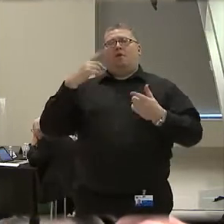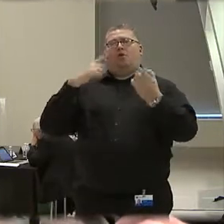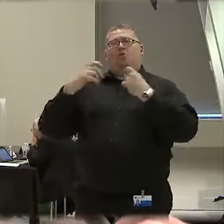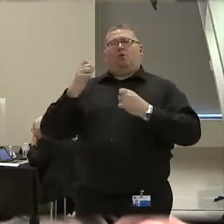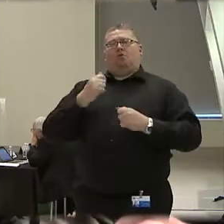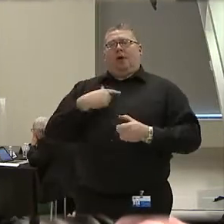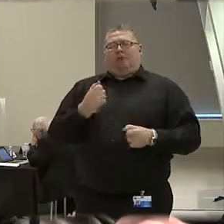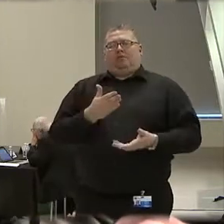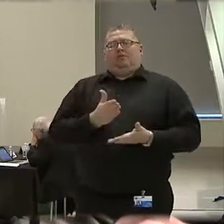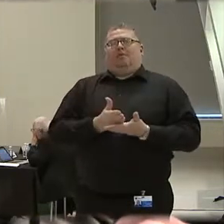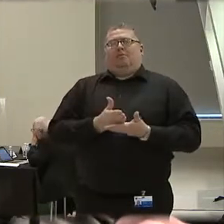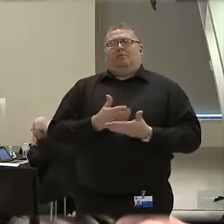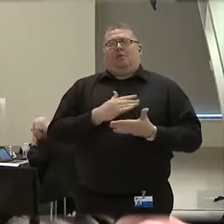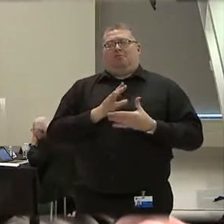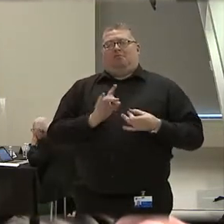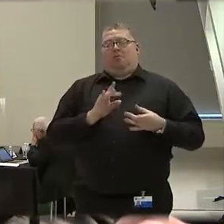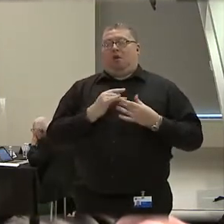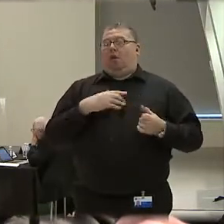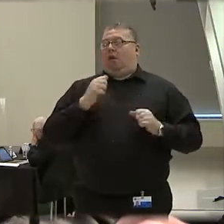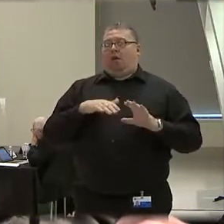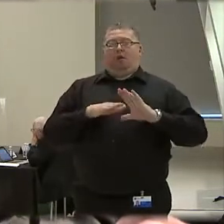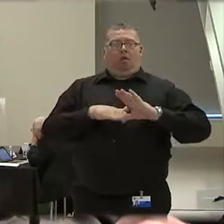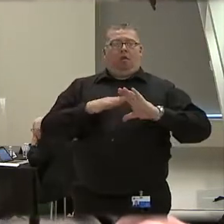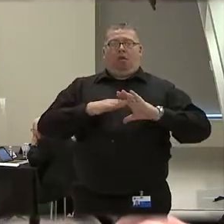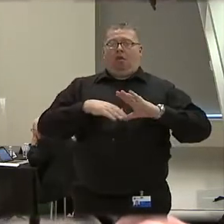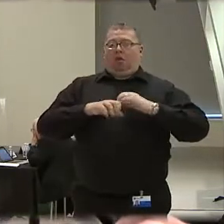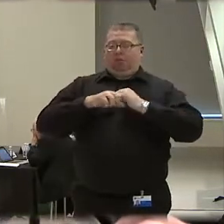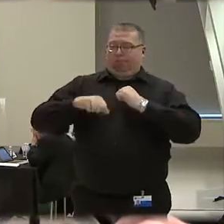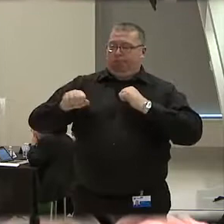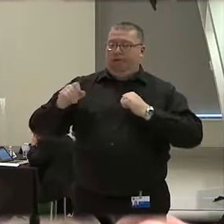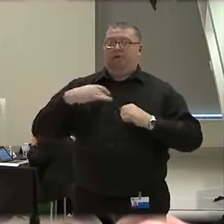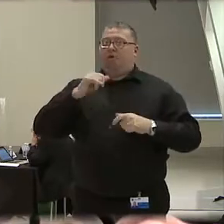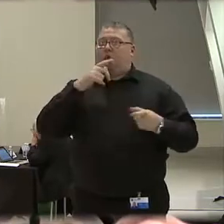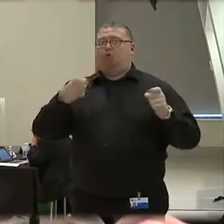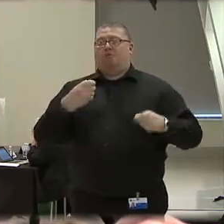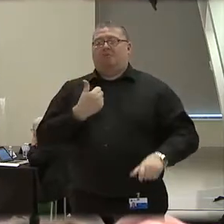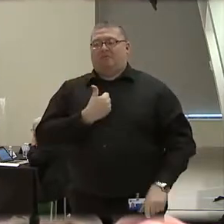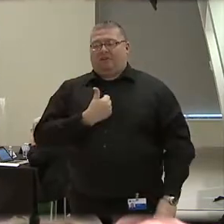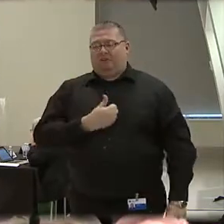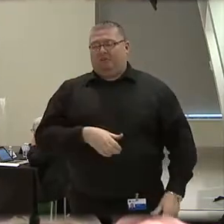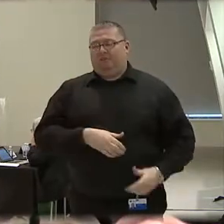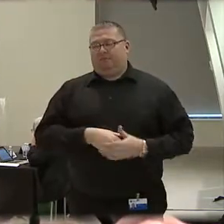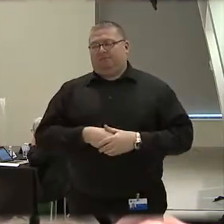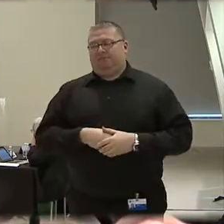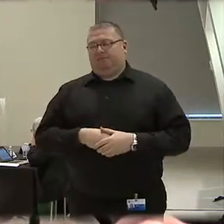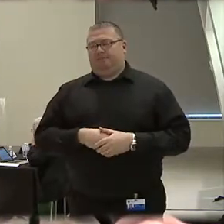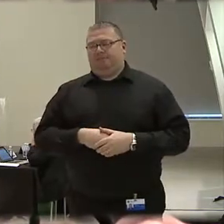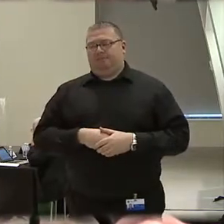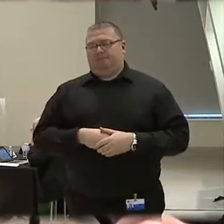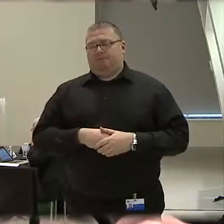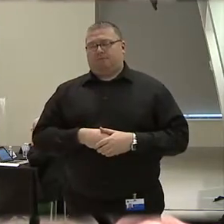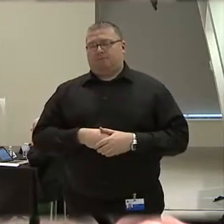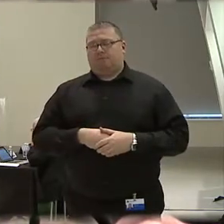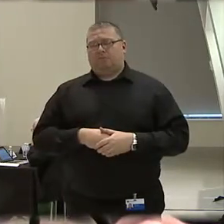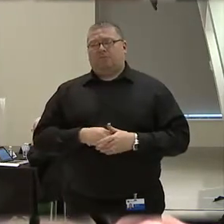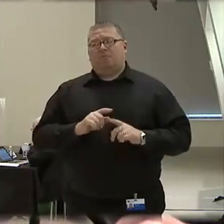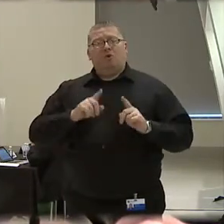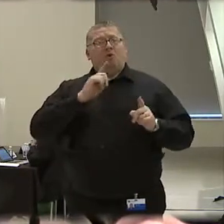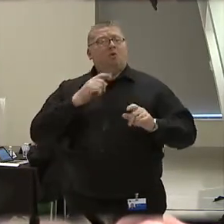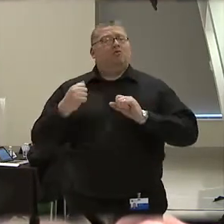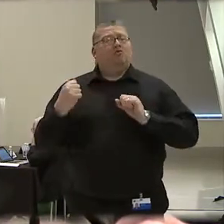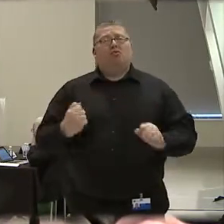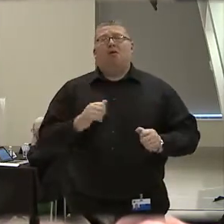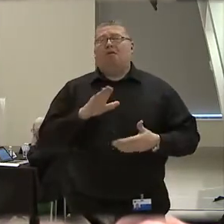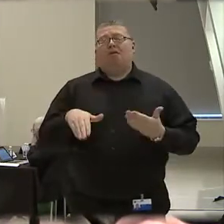I'll ramble on forever if I don't control myself here. But the real strength of all